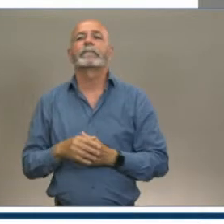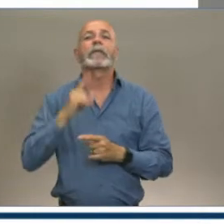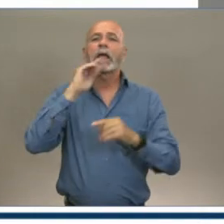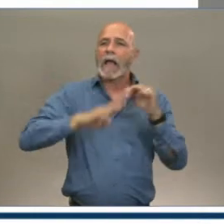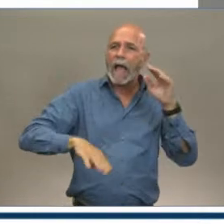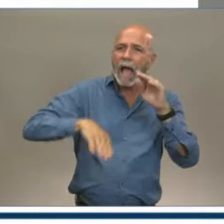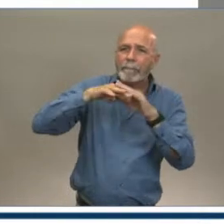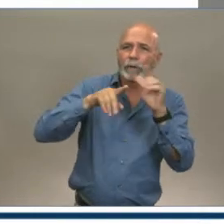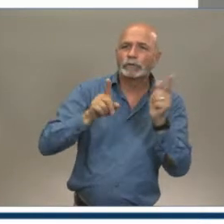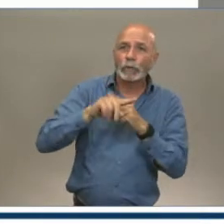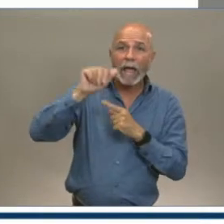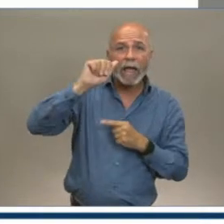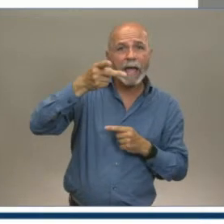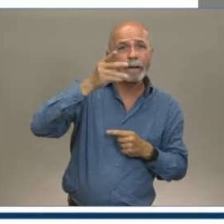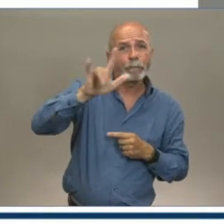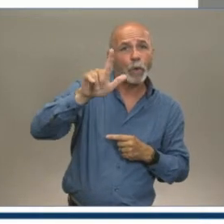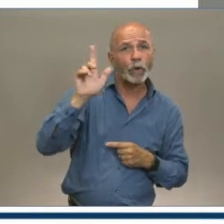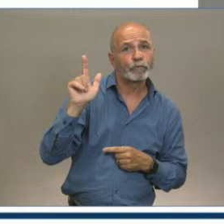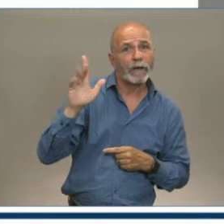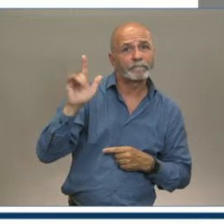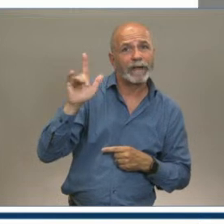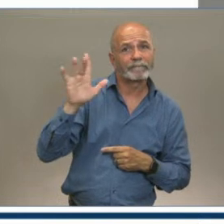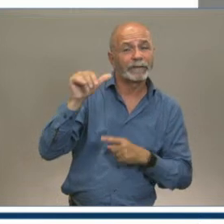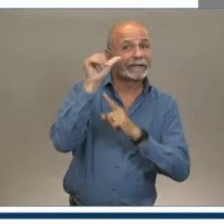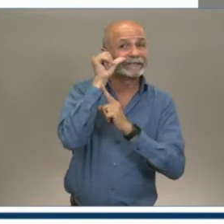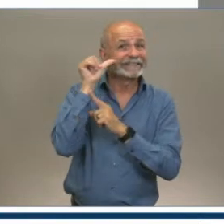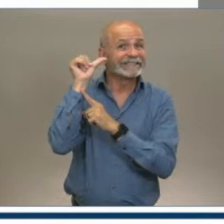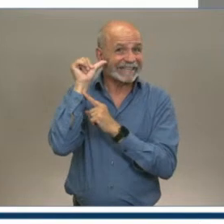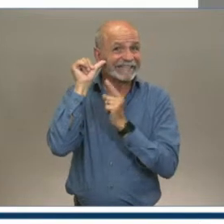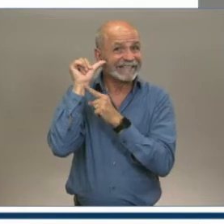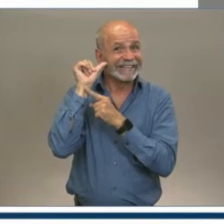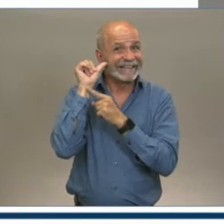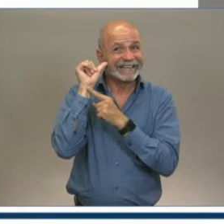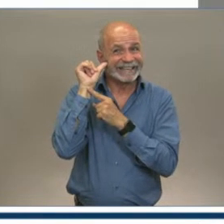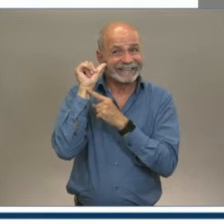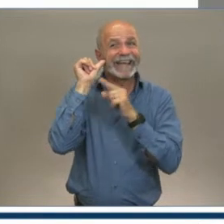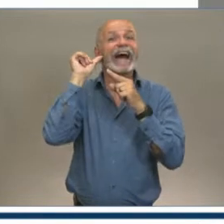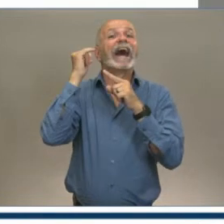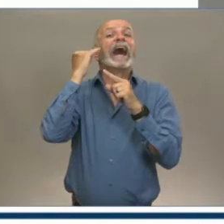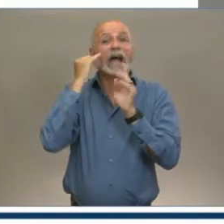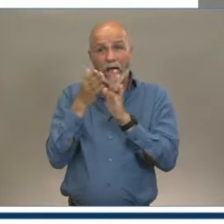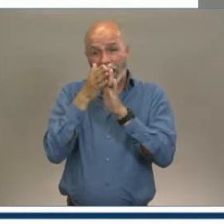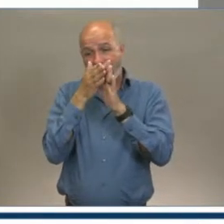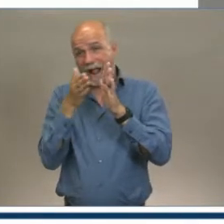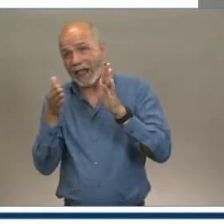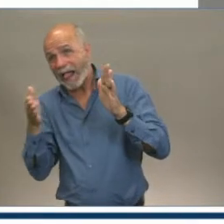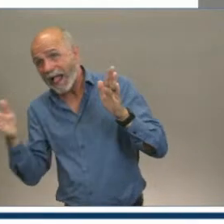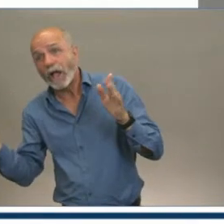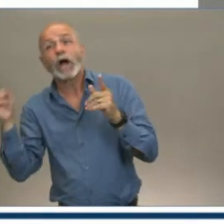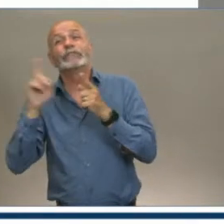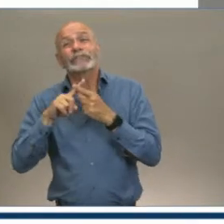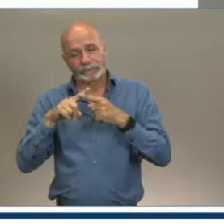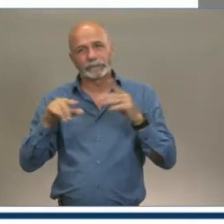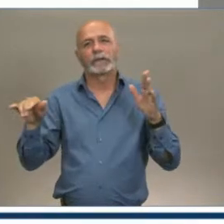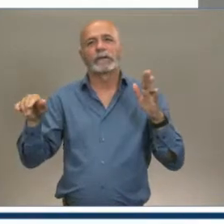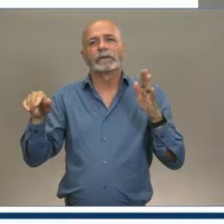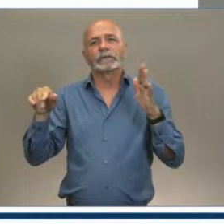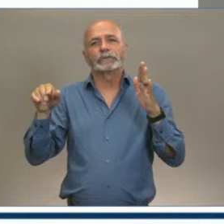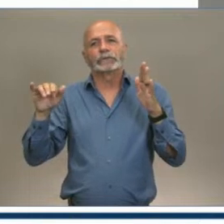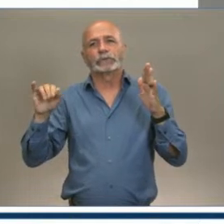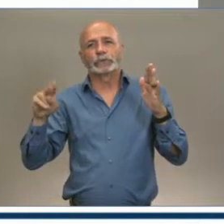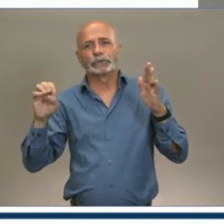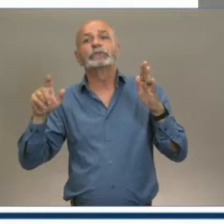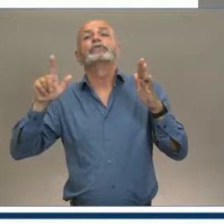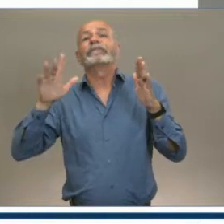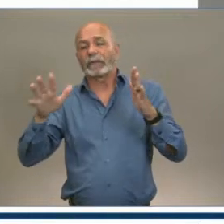April 25th. If you've been immunized since April 25th, you will get an email soon, but please wait until you get that email